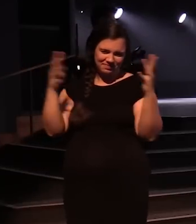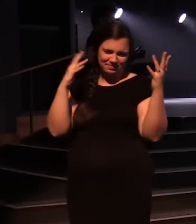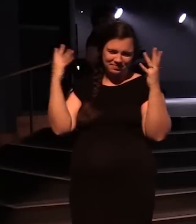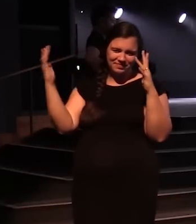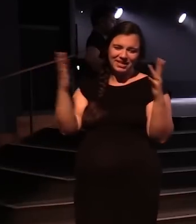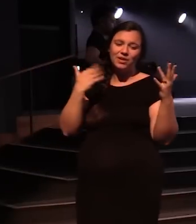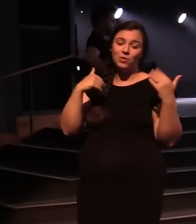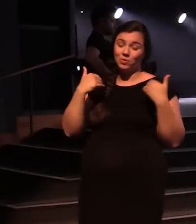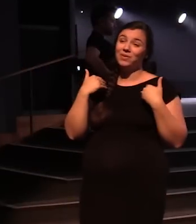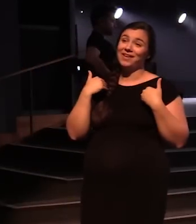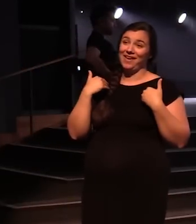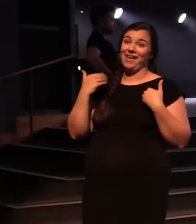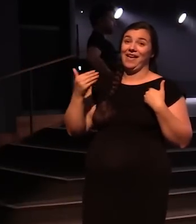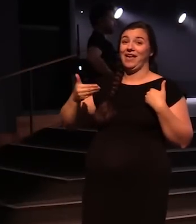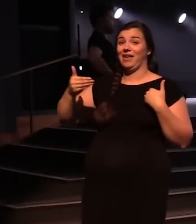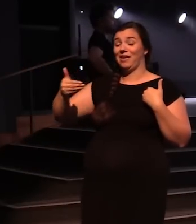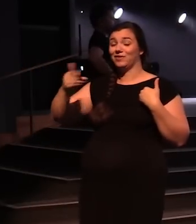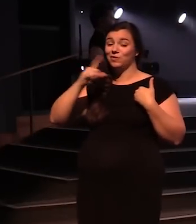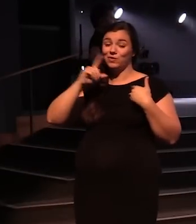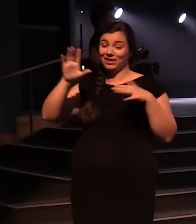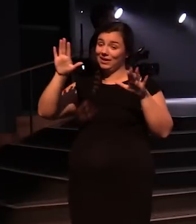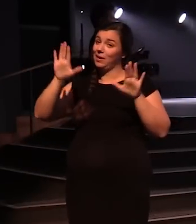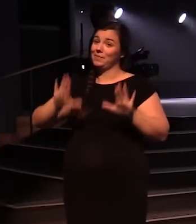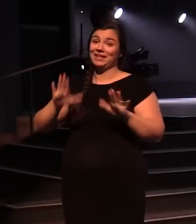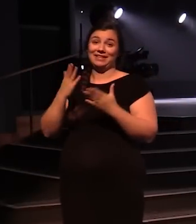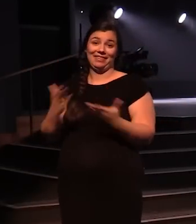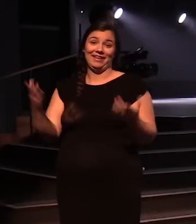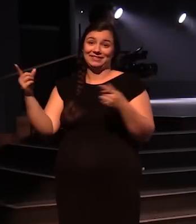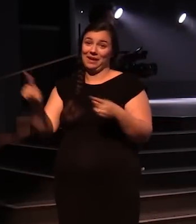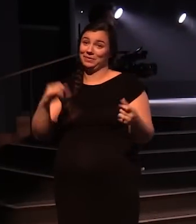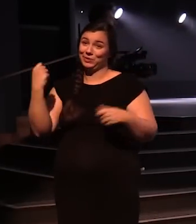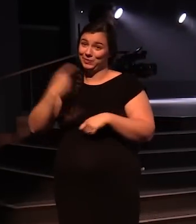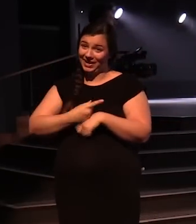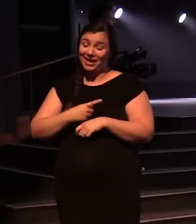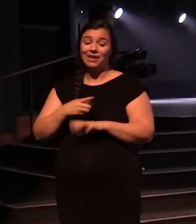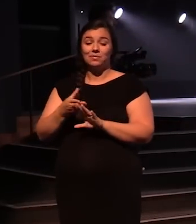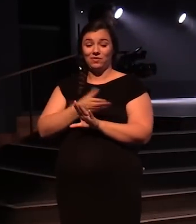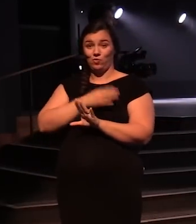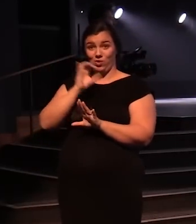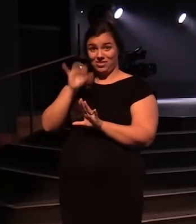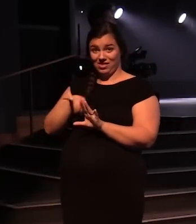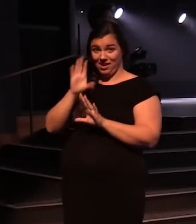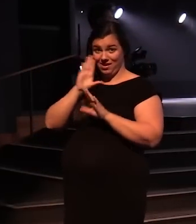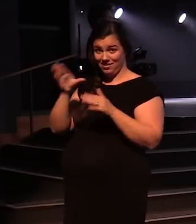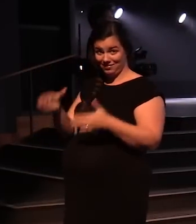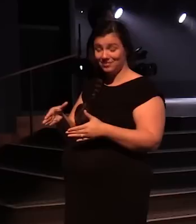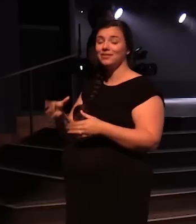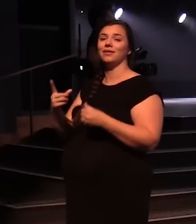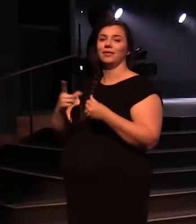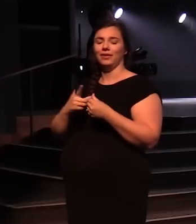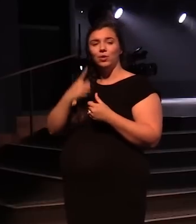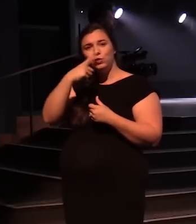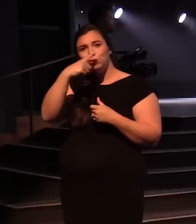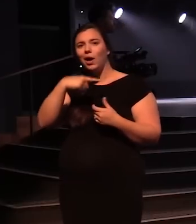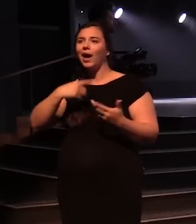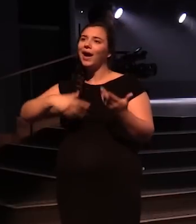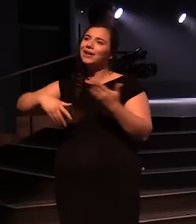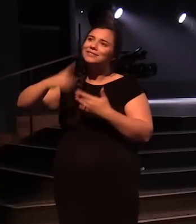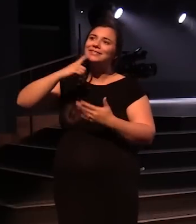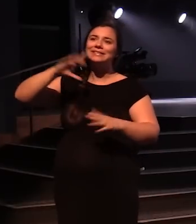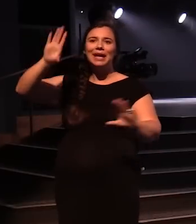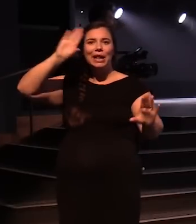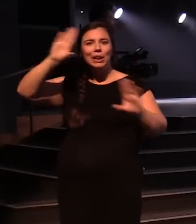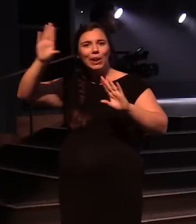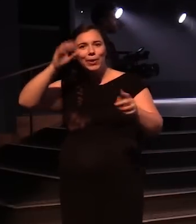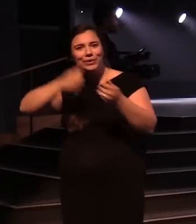Well, we have some amazing things in store for you today. But before we turn our attention to that, we just turn around to someone around in the